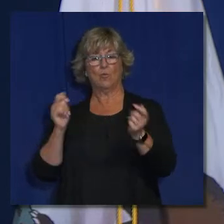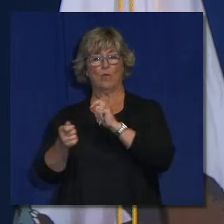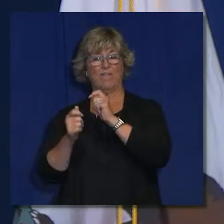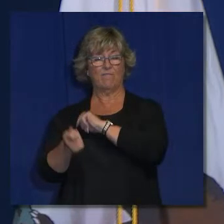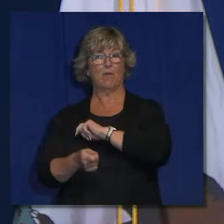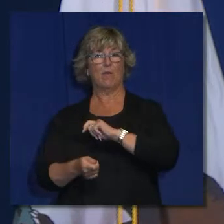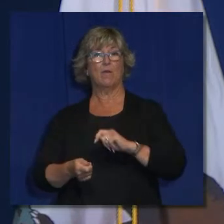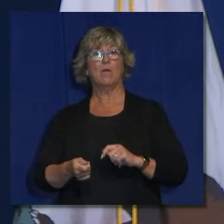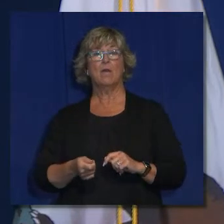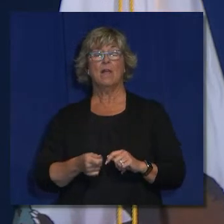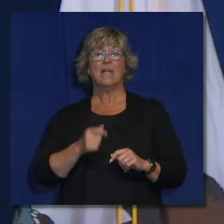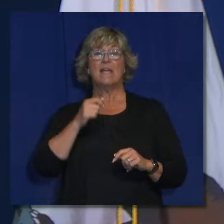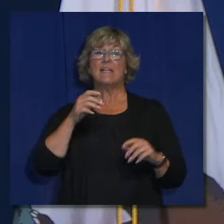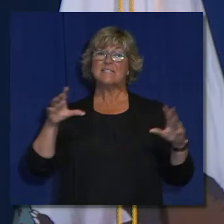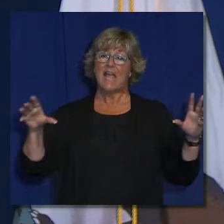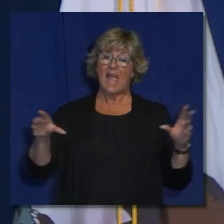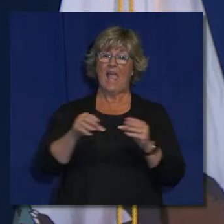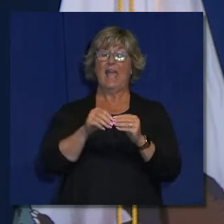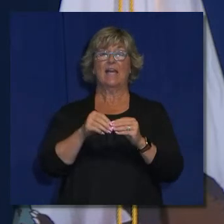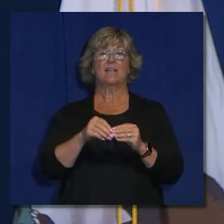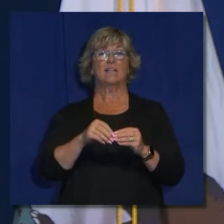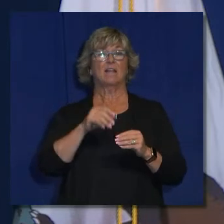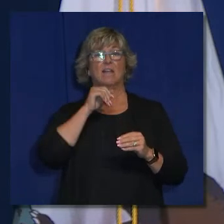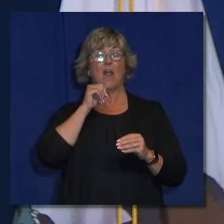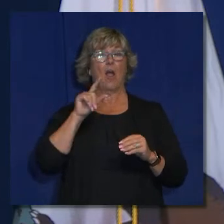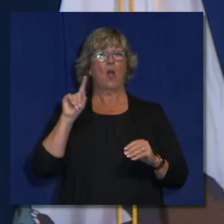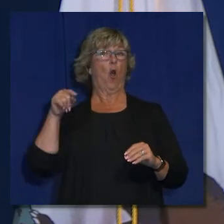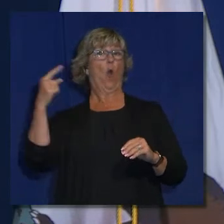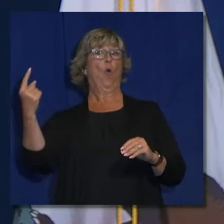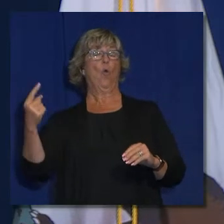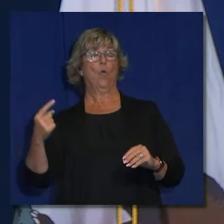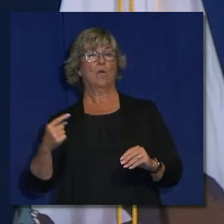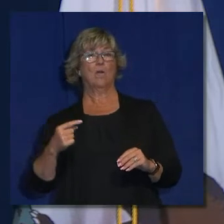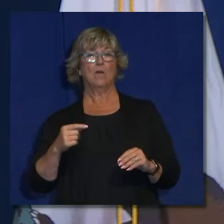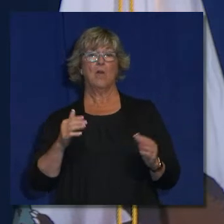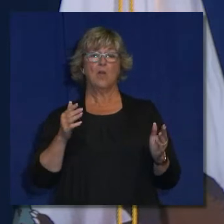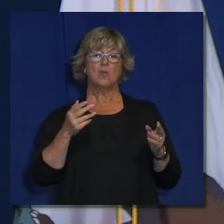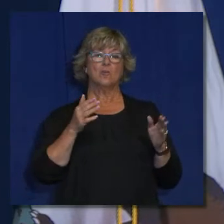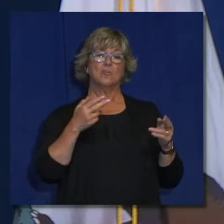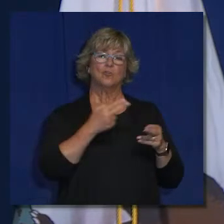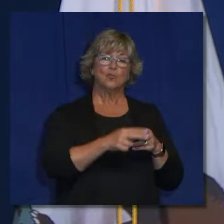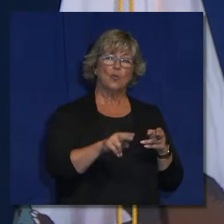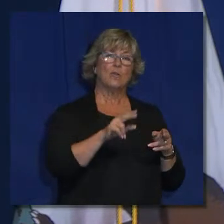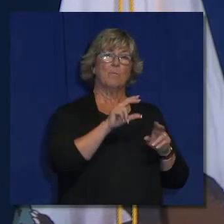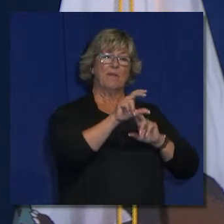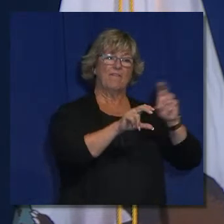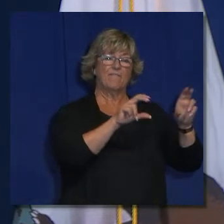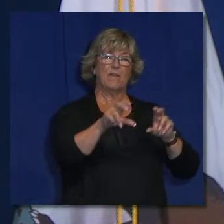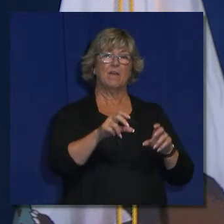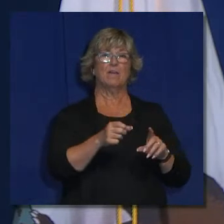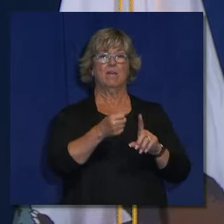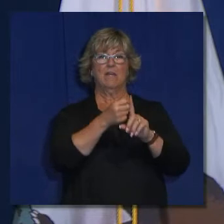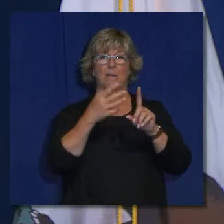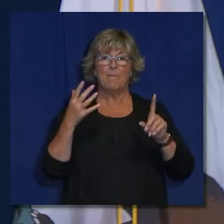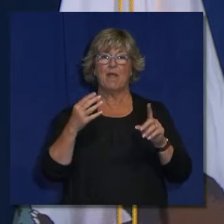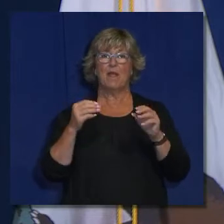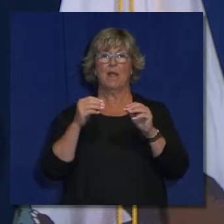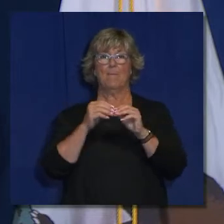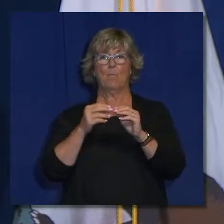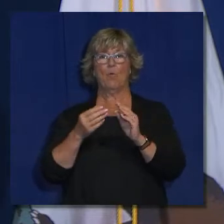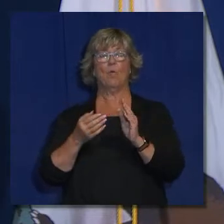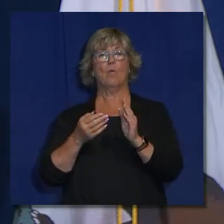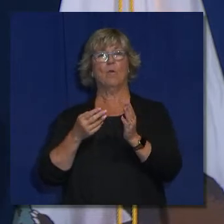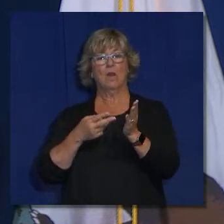an and, not an or. Short-term investments, expansions, more accountability, more